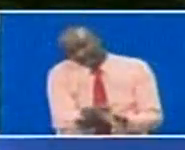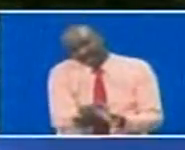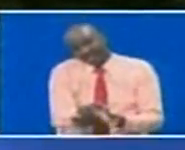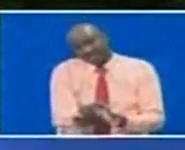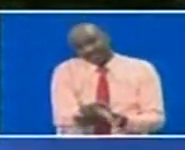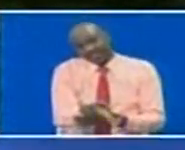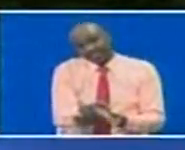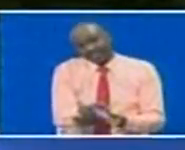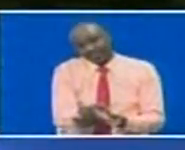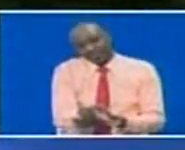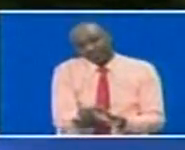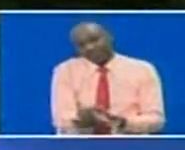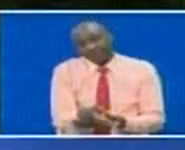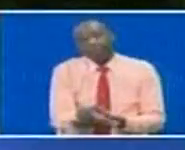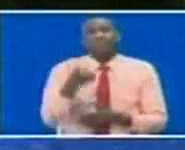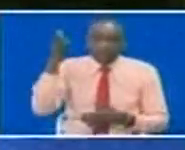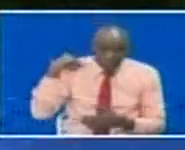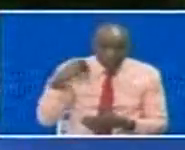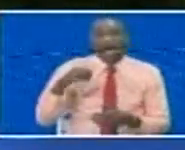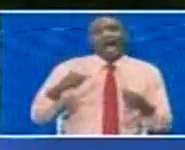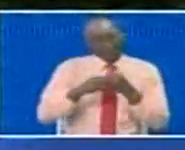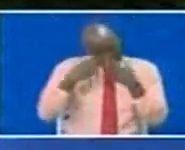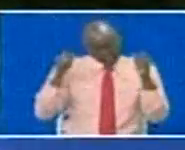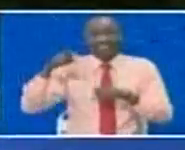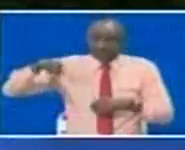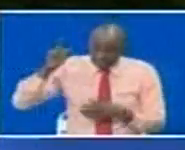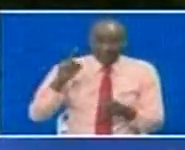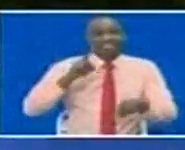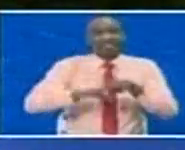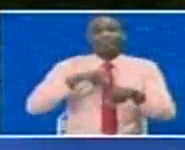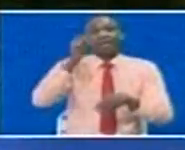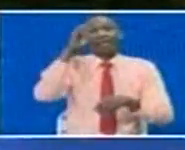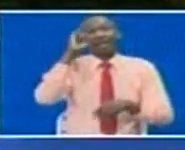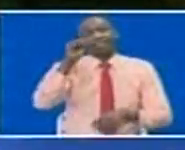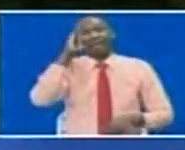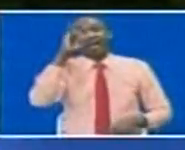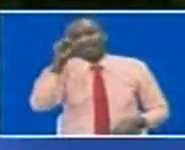system by the president himself when the NSRS